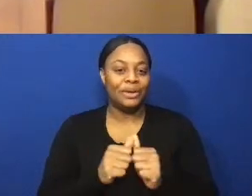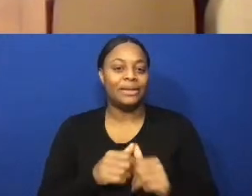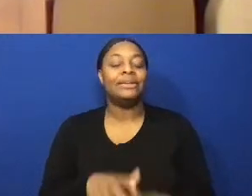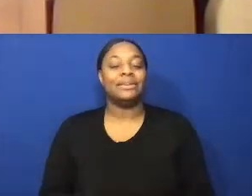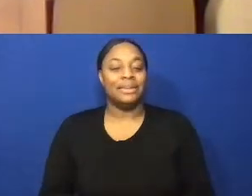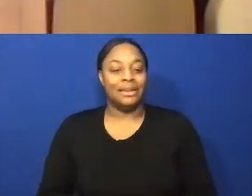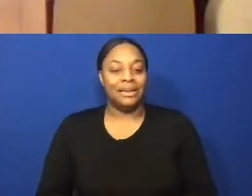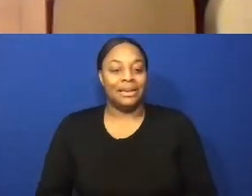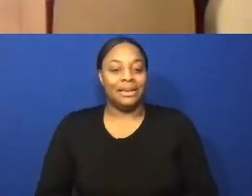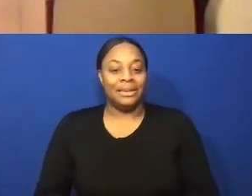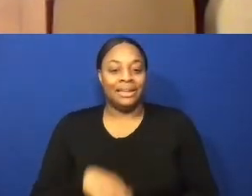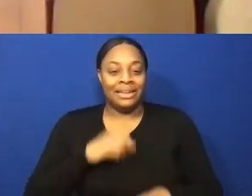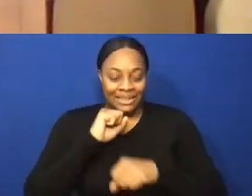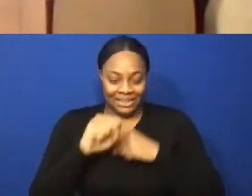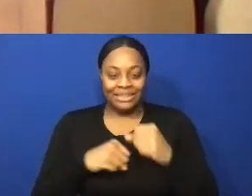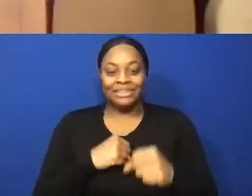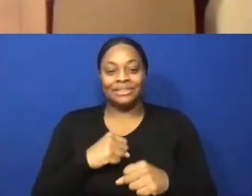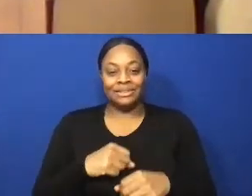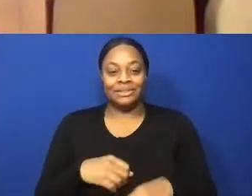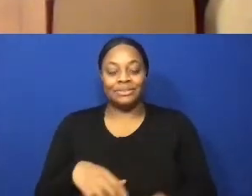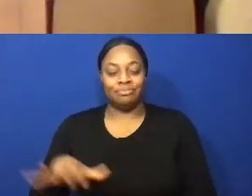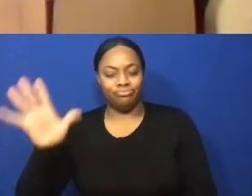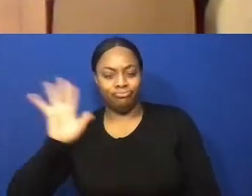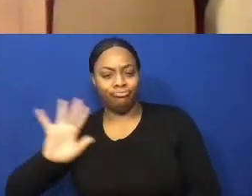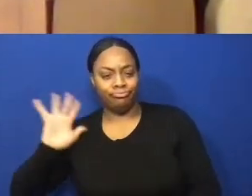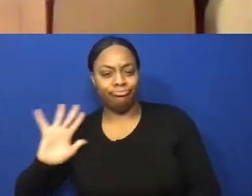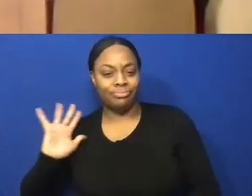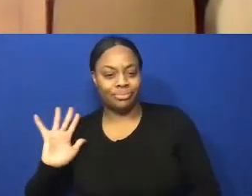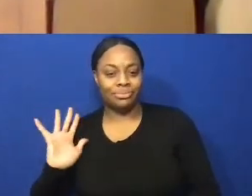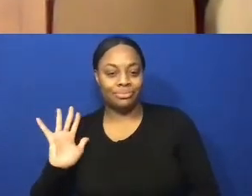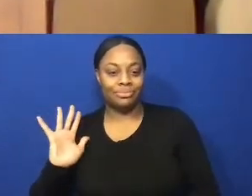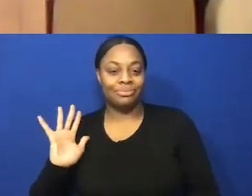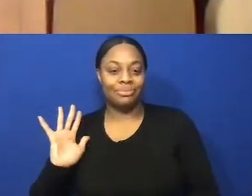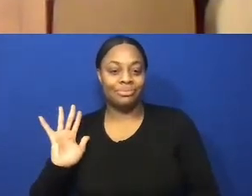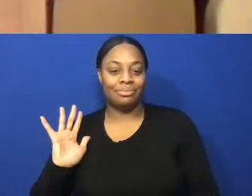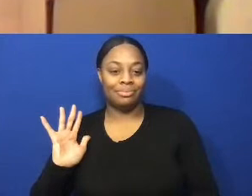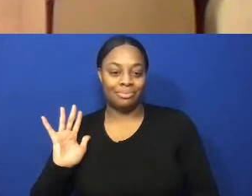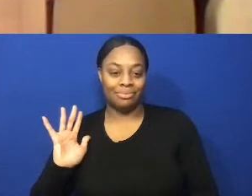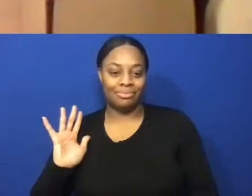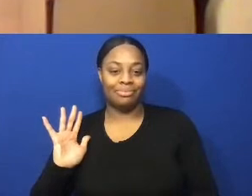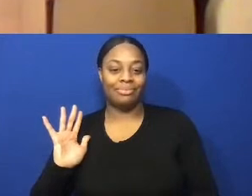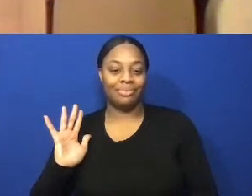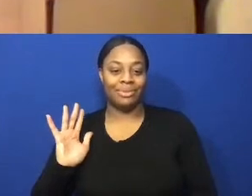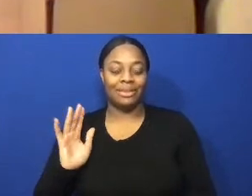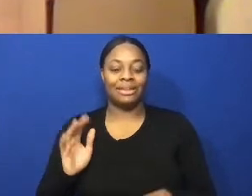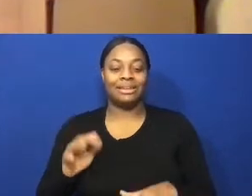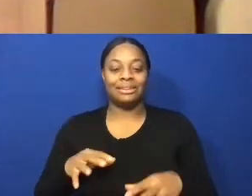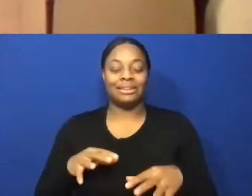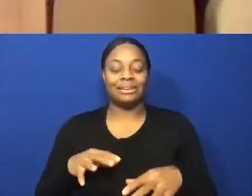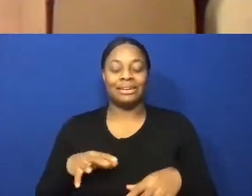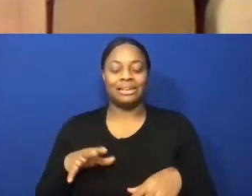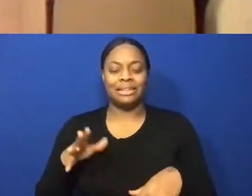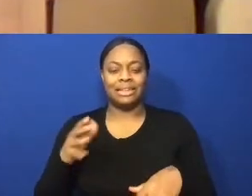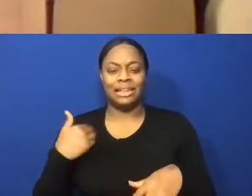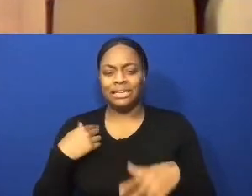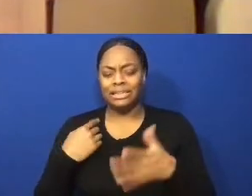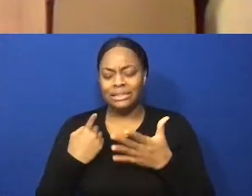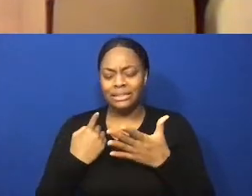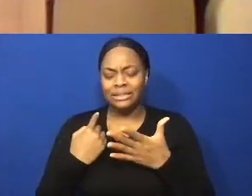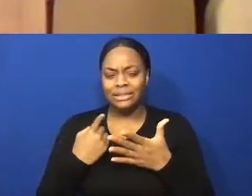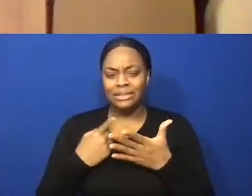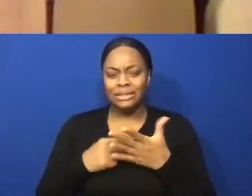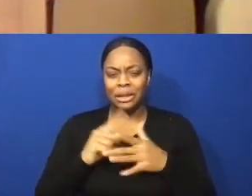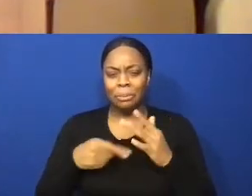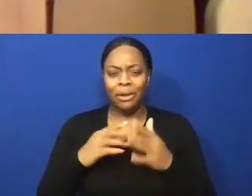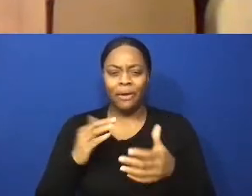Fortunately, years ago, they discovered that I had what they call fallen arches and knocked